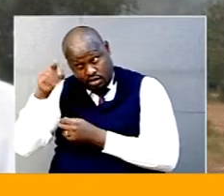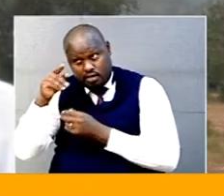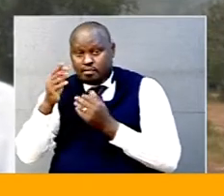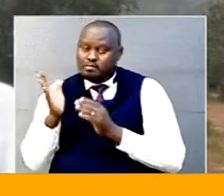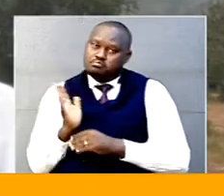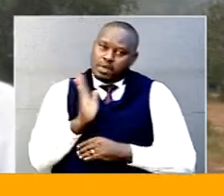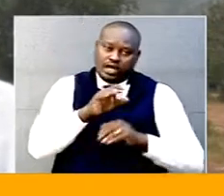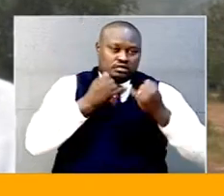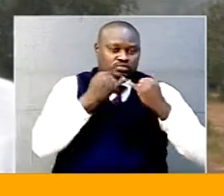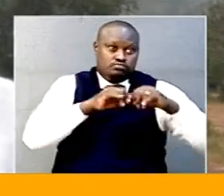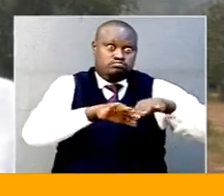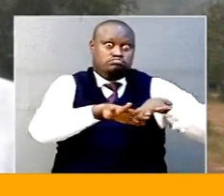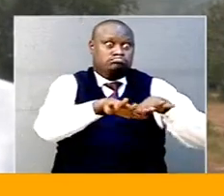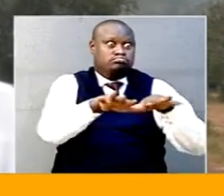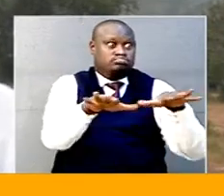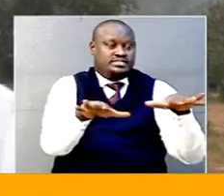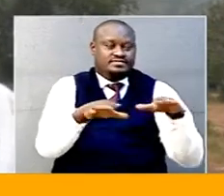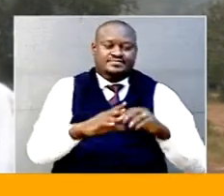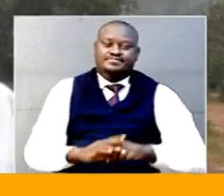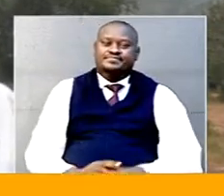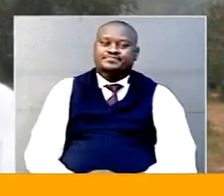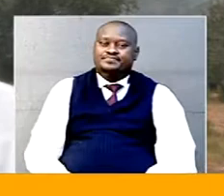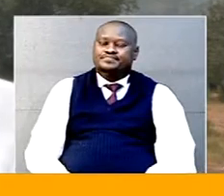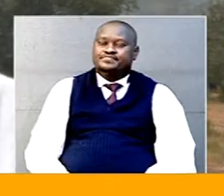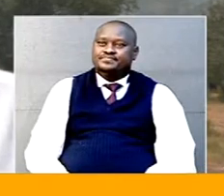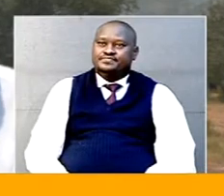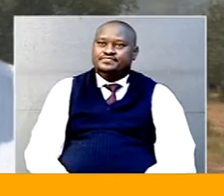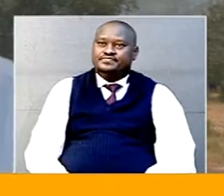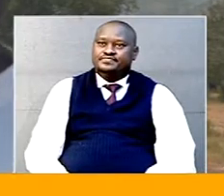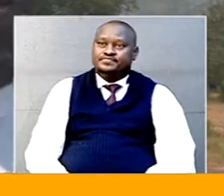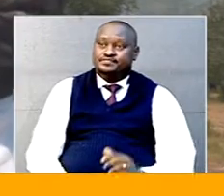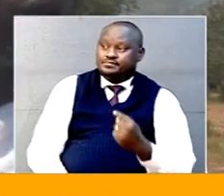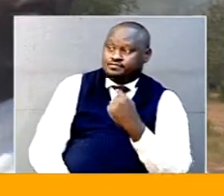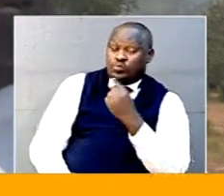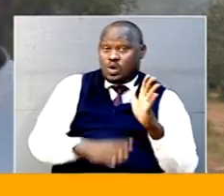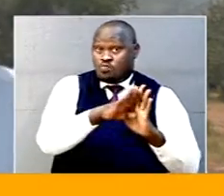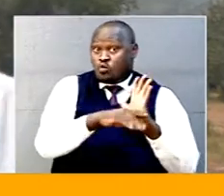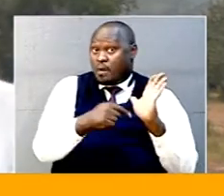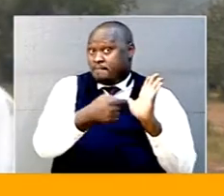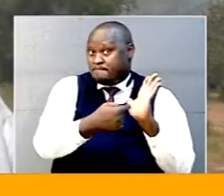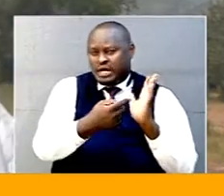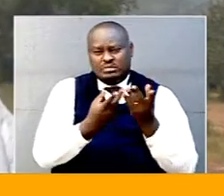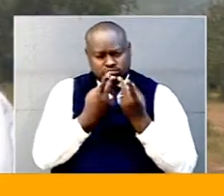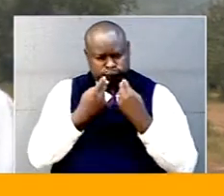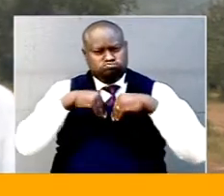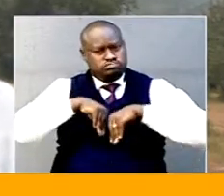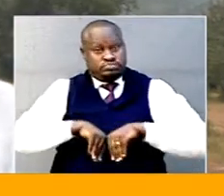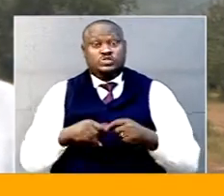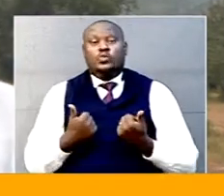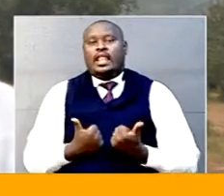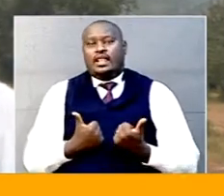We have learned a lot from this sensitization program, because leaders are now able